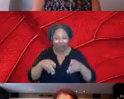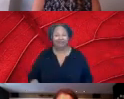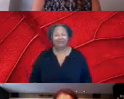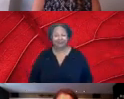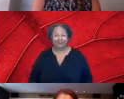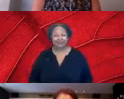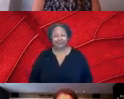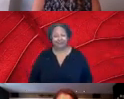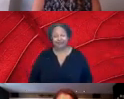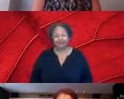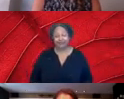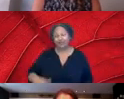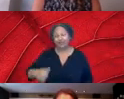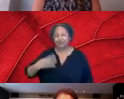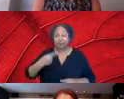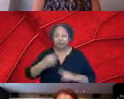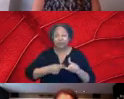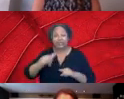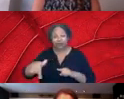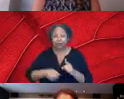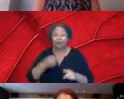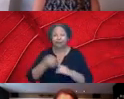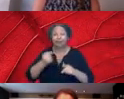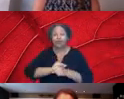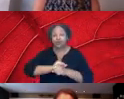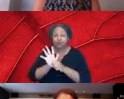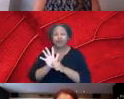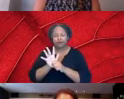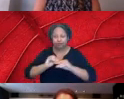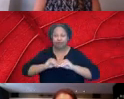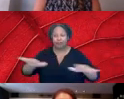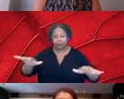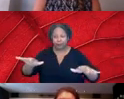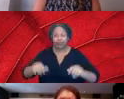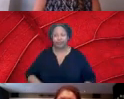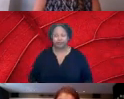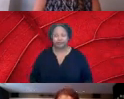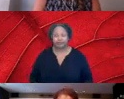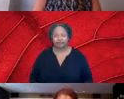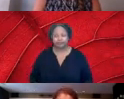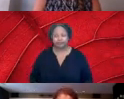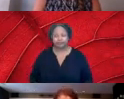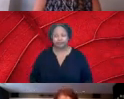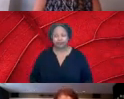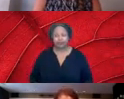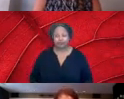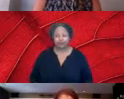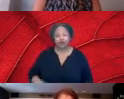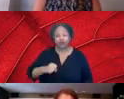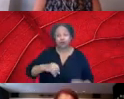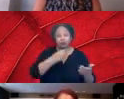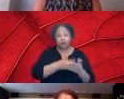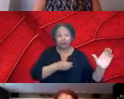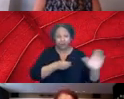a few months later, of course, we were in the pandemic. So in order to actualize what I wanted to do with the actual award, I wasn't able to do